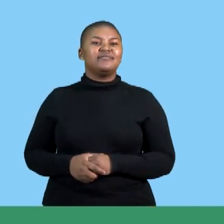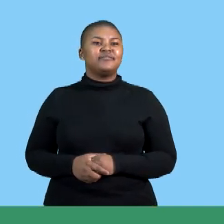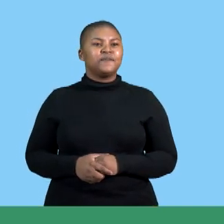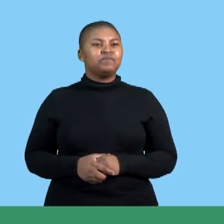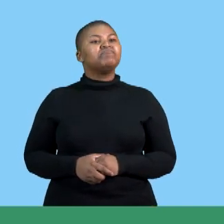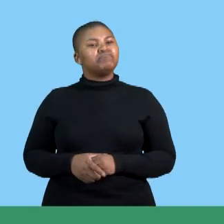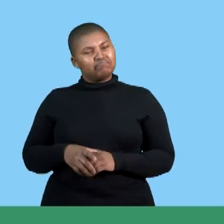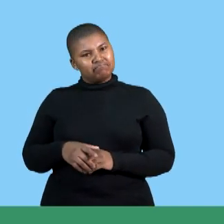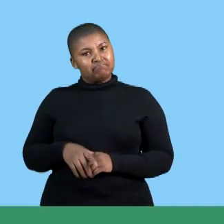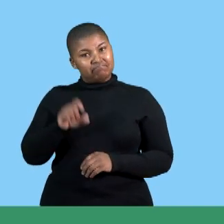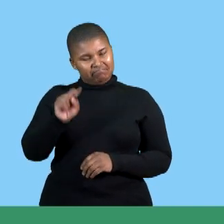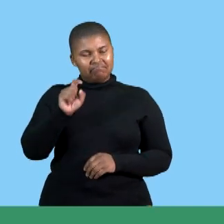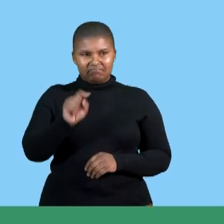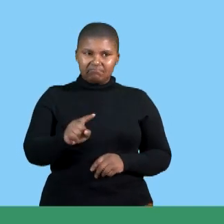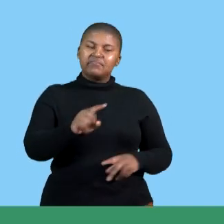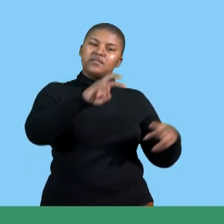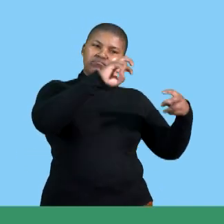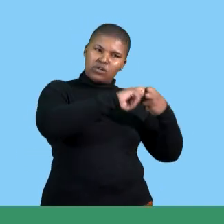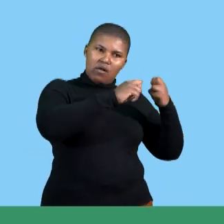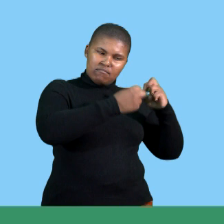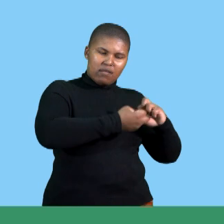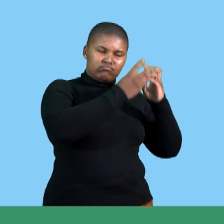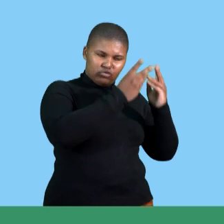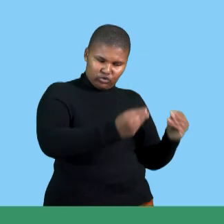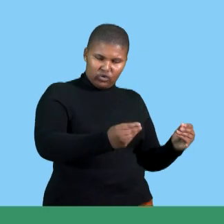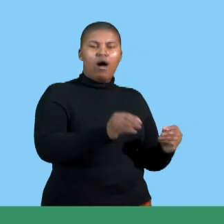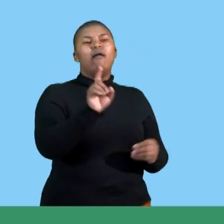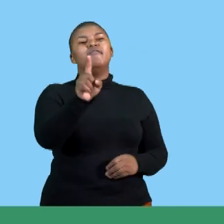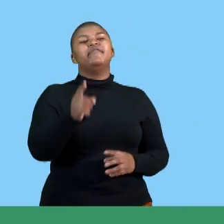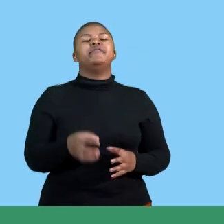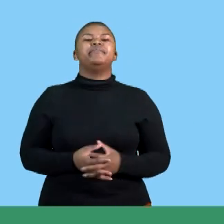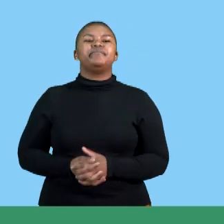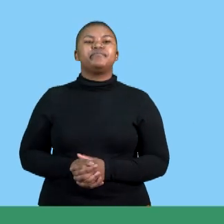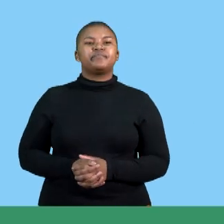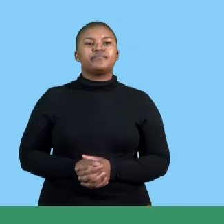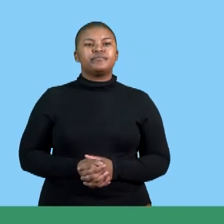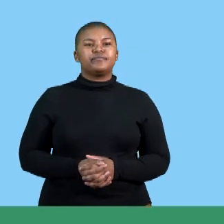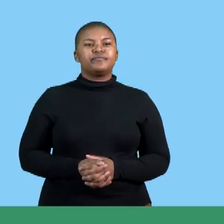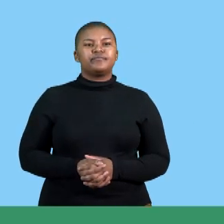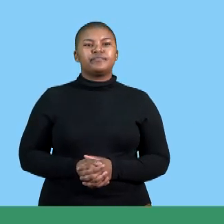Correct? You thought correctly. That is our problem